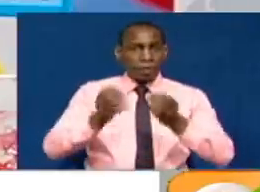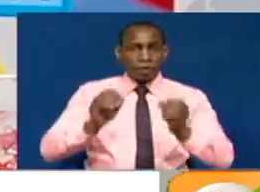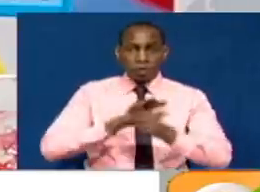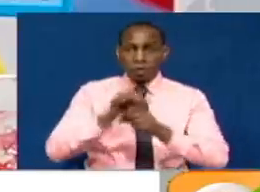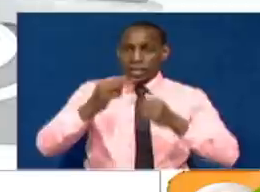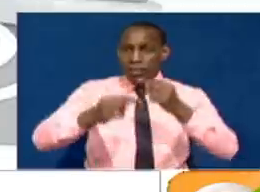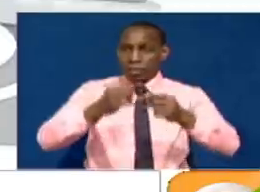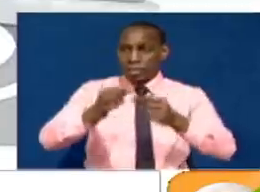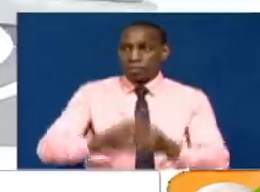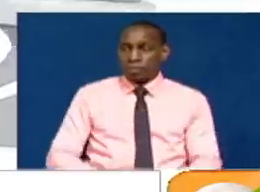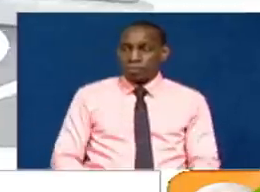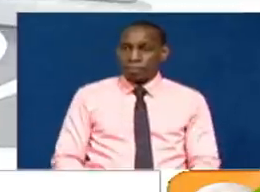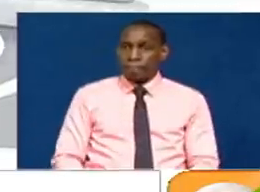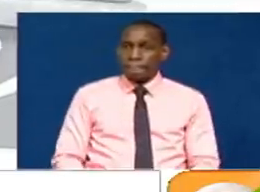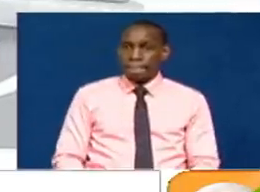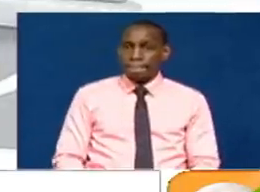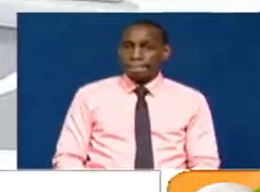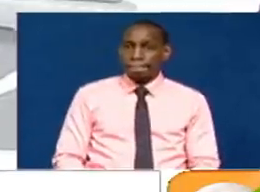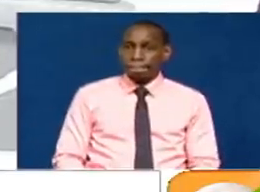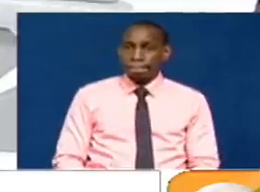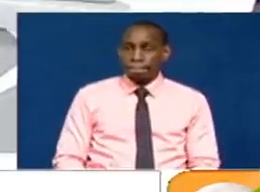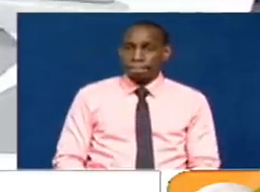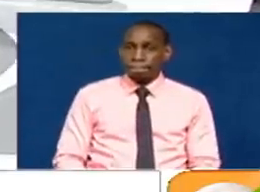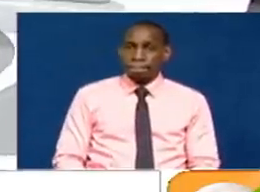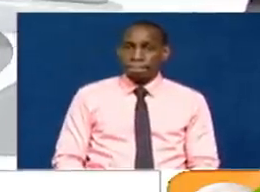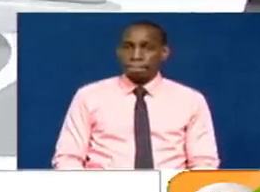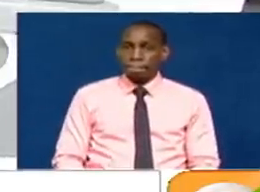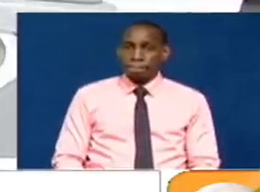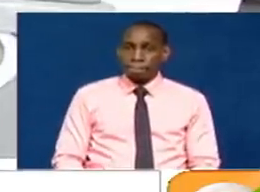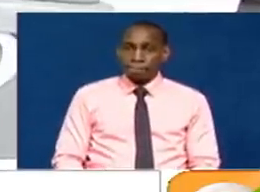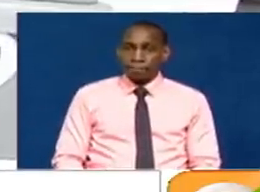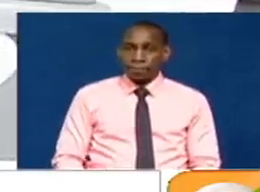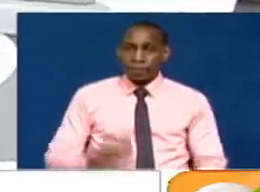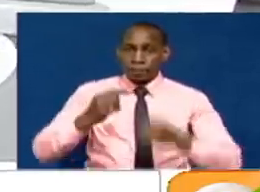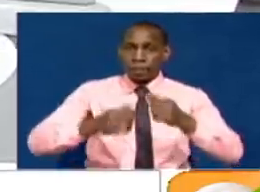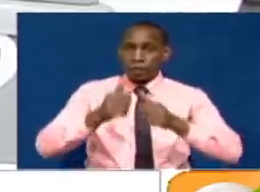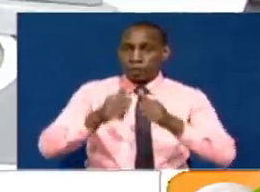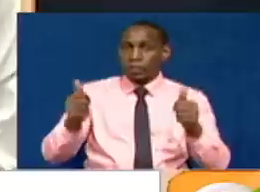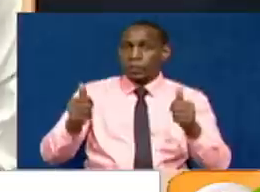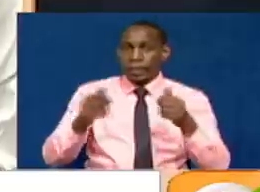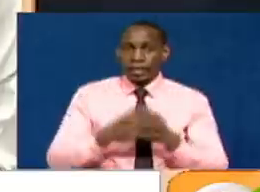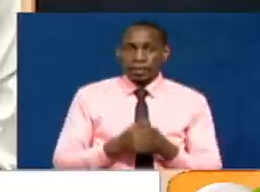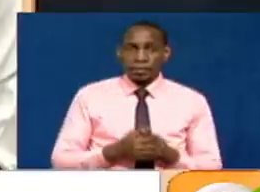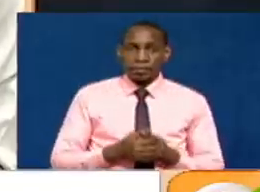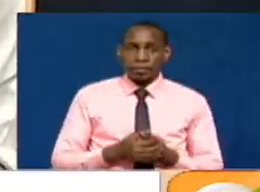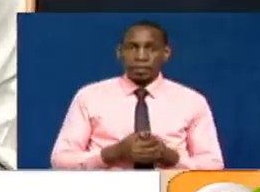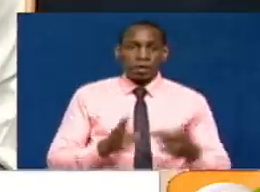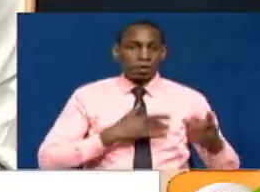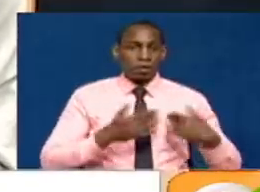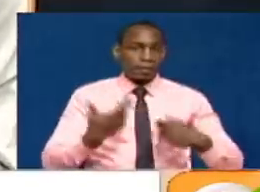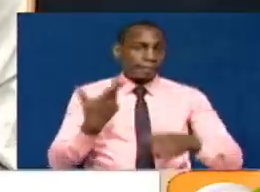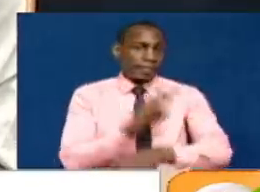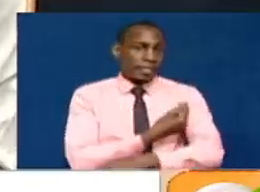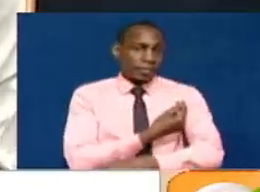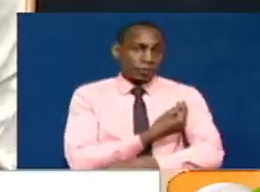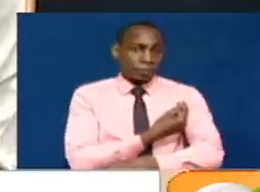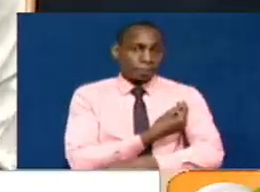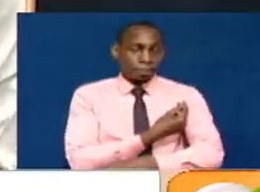iko. I mean, Linus, we have done well, relatively speaking. I mean, in terms of